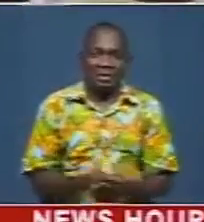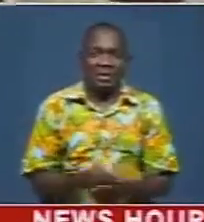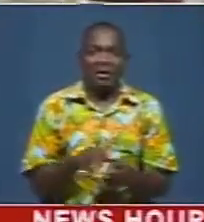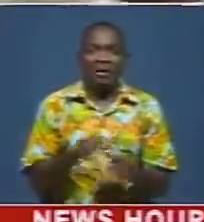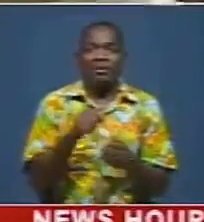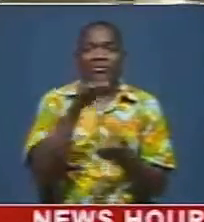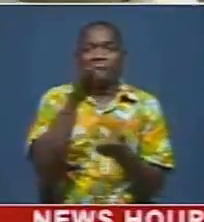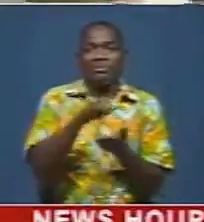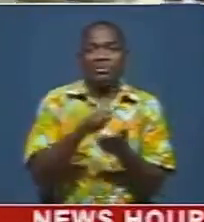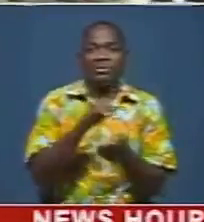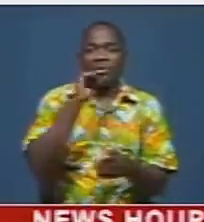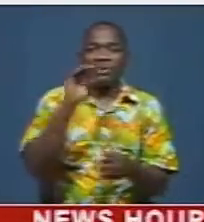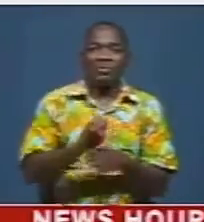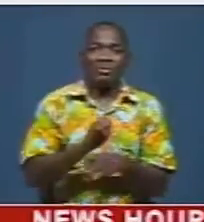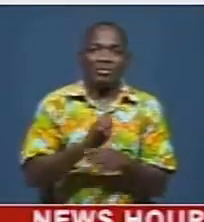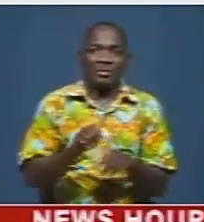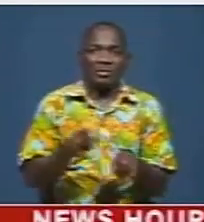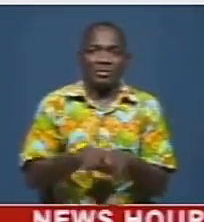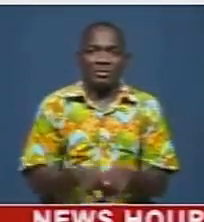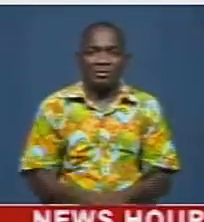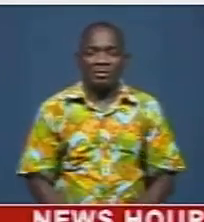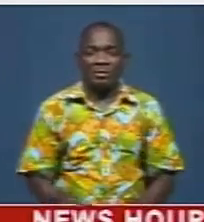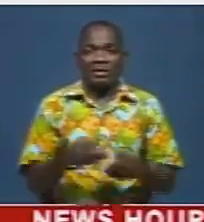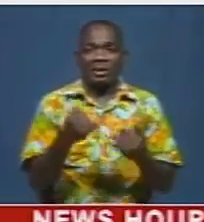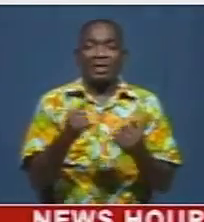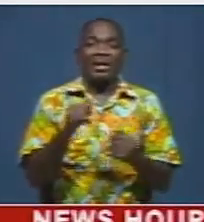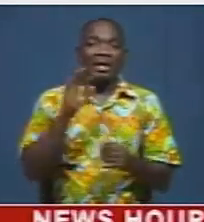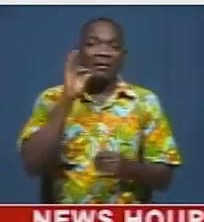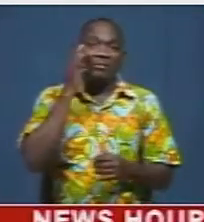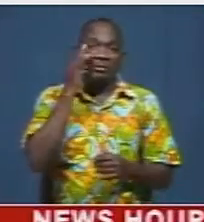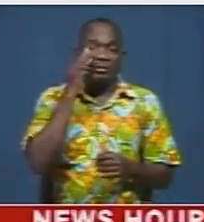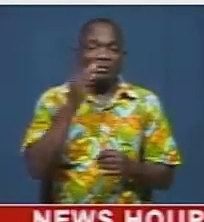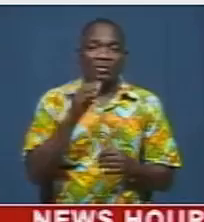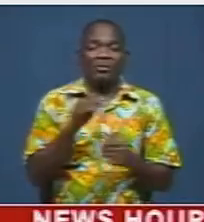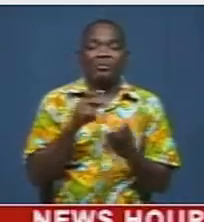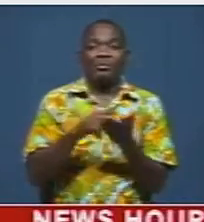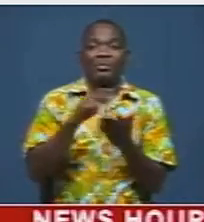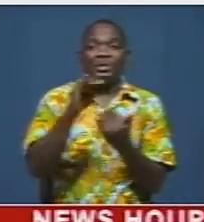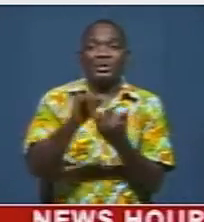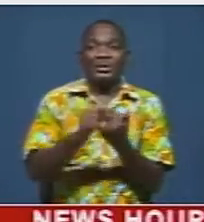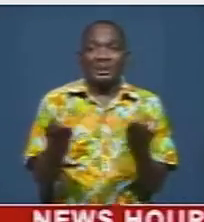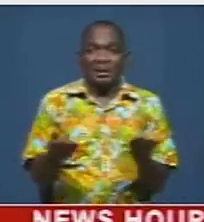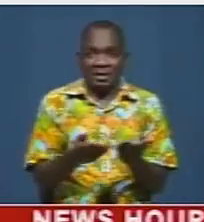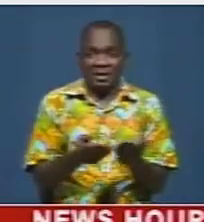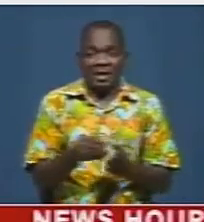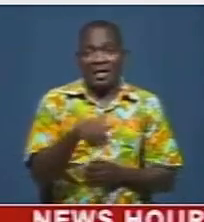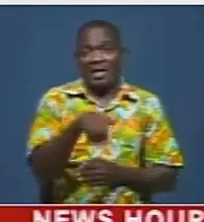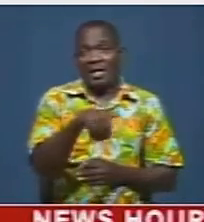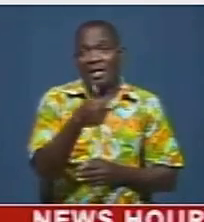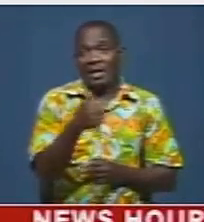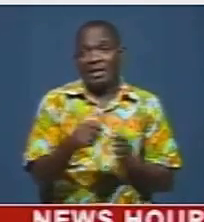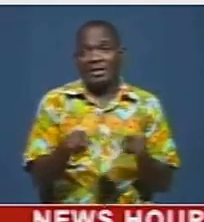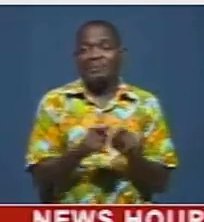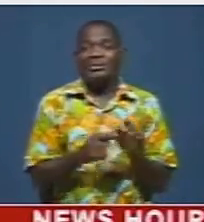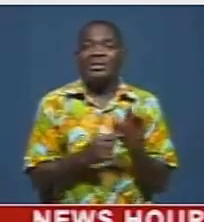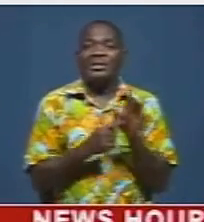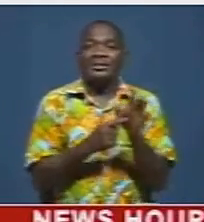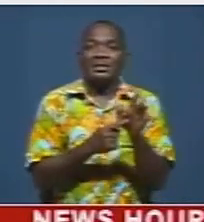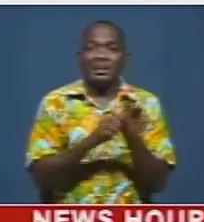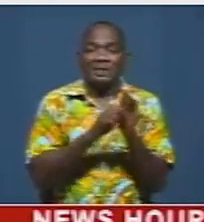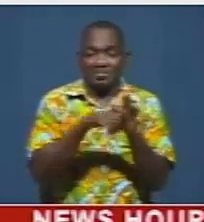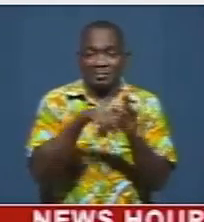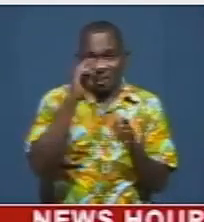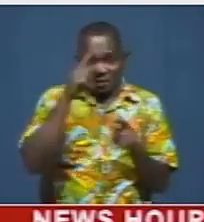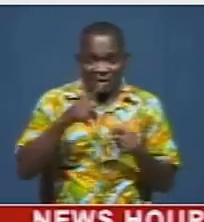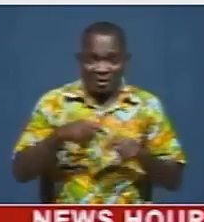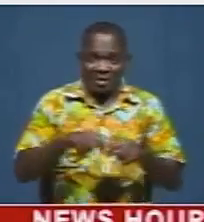reducing rural-urban migration. The Ekonfi Fruits and Juices Factory is yet another example of government's